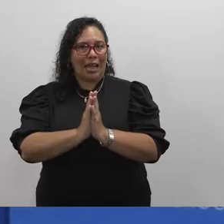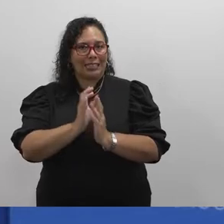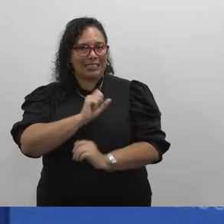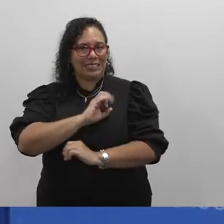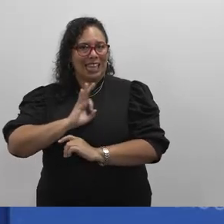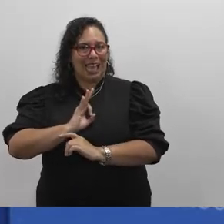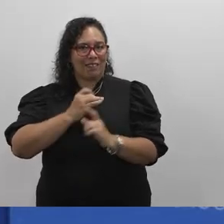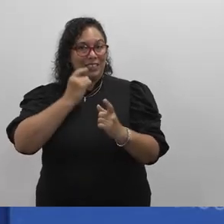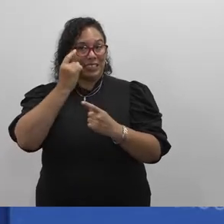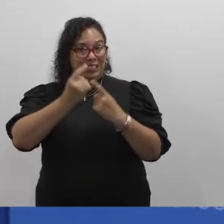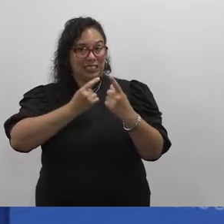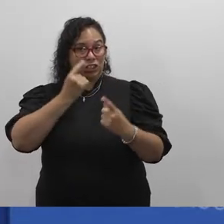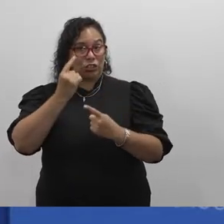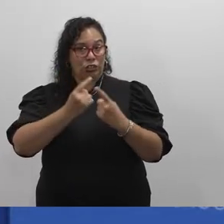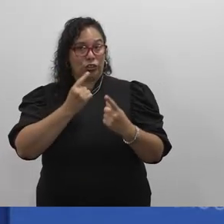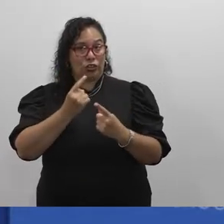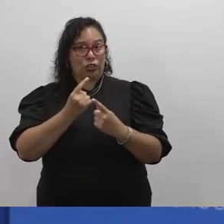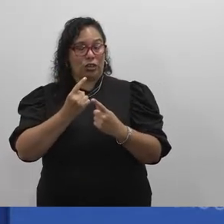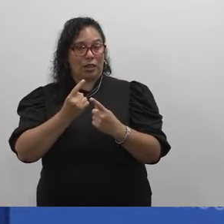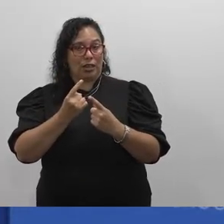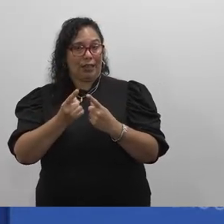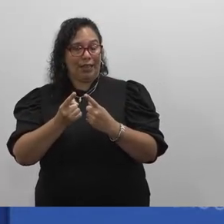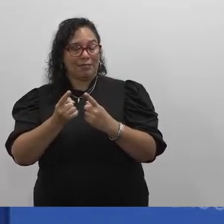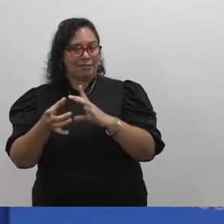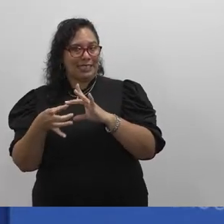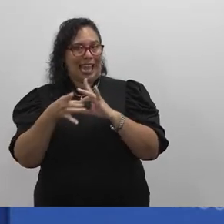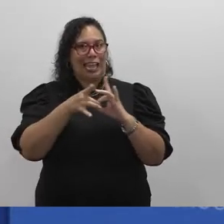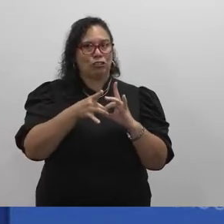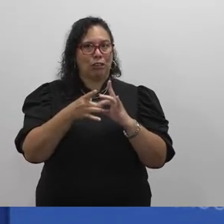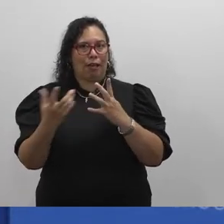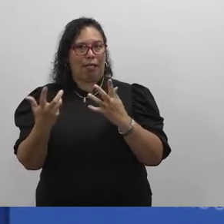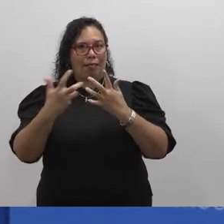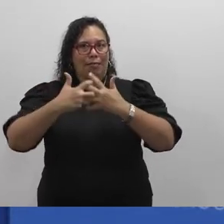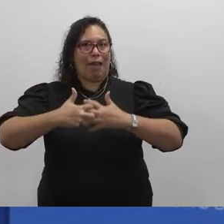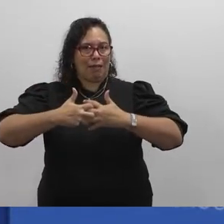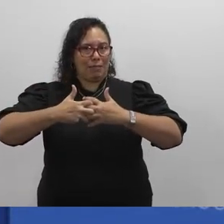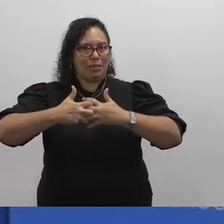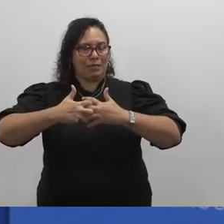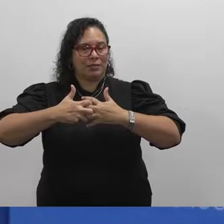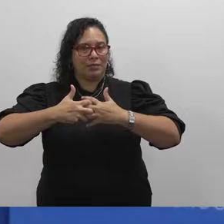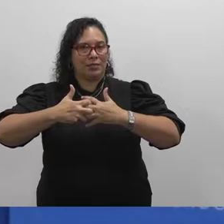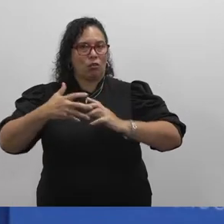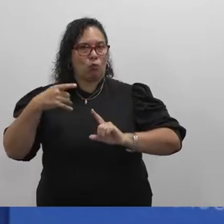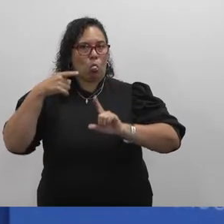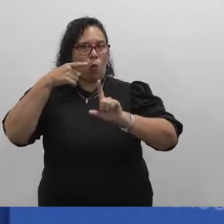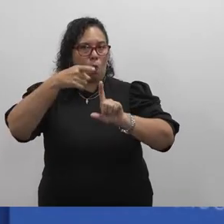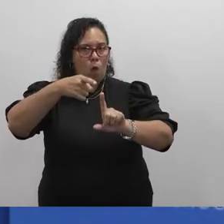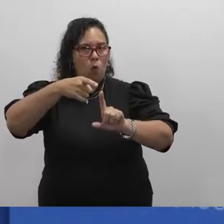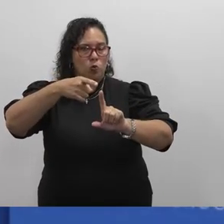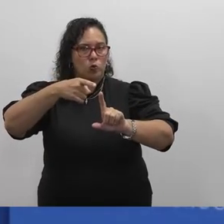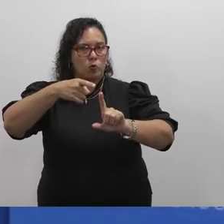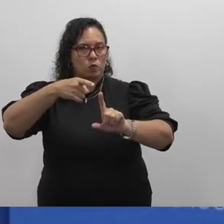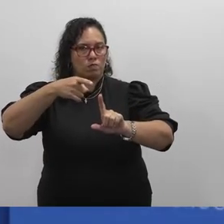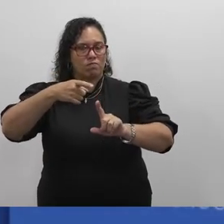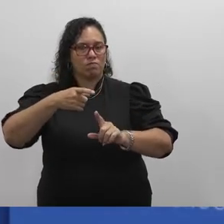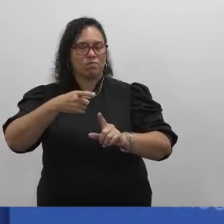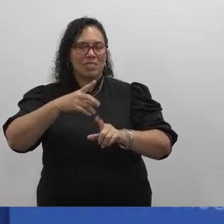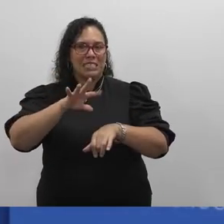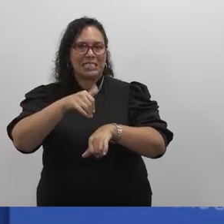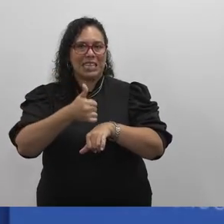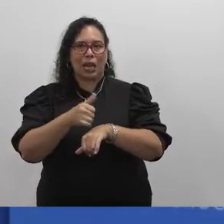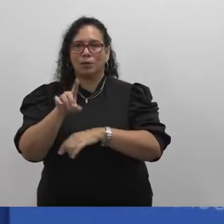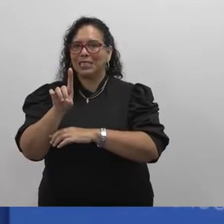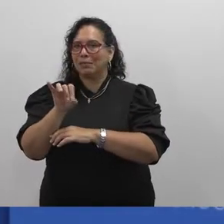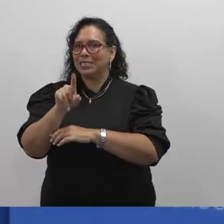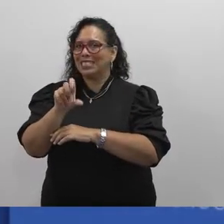to consider attaching some alignment in those aspirational goals to some target dates. For